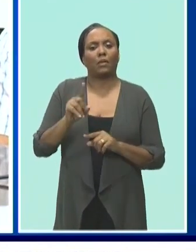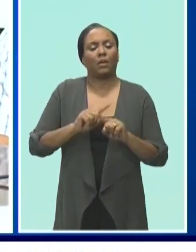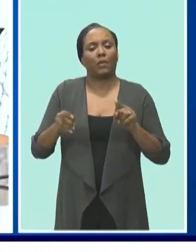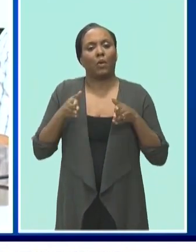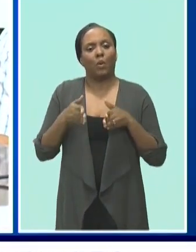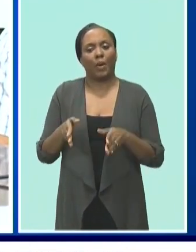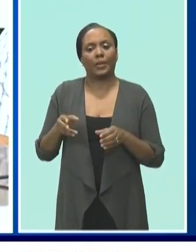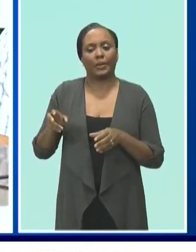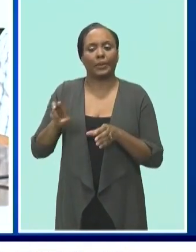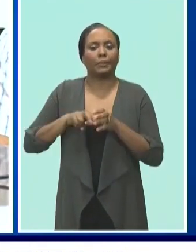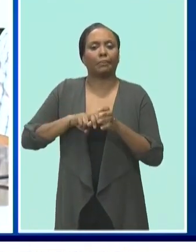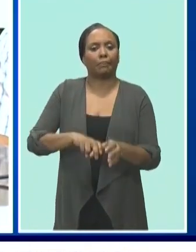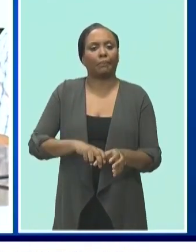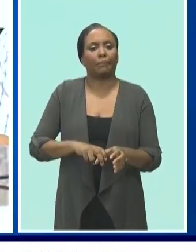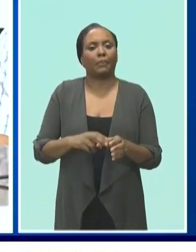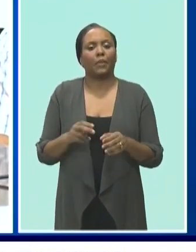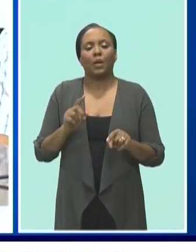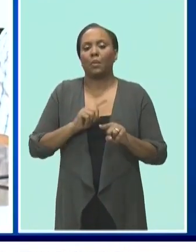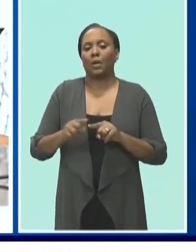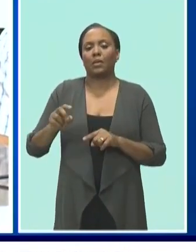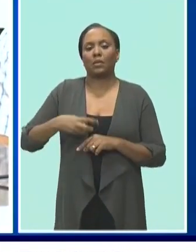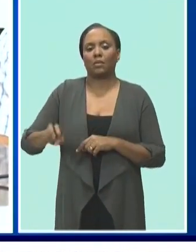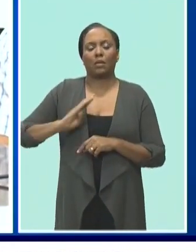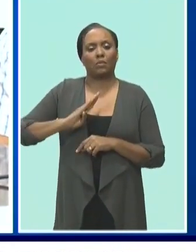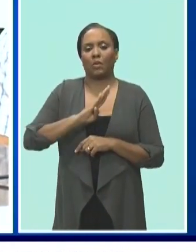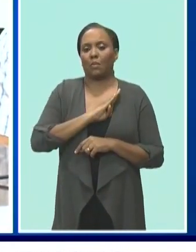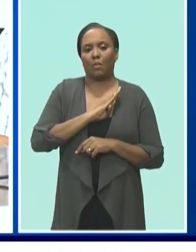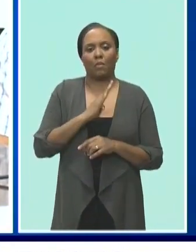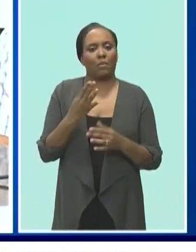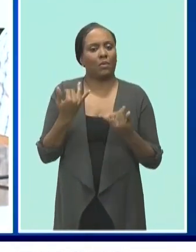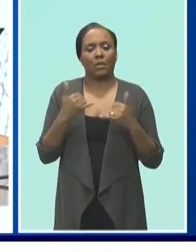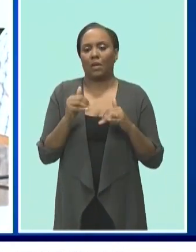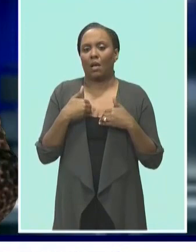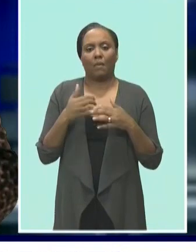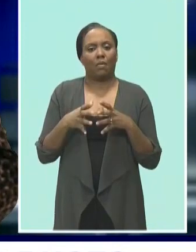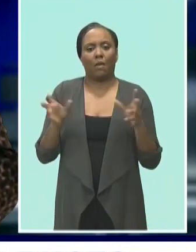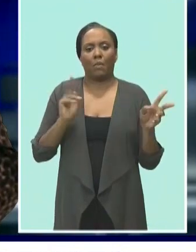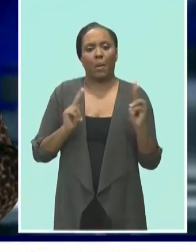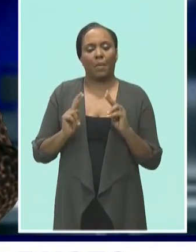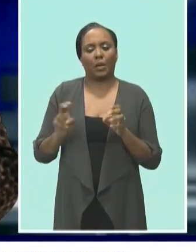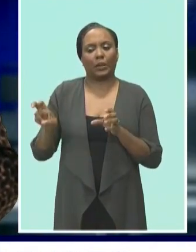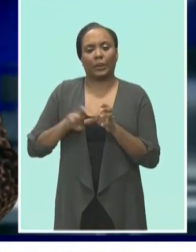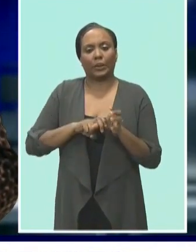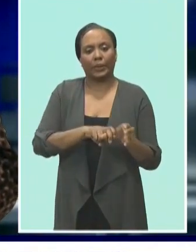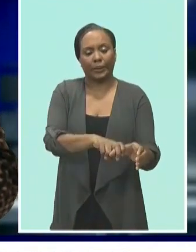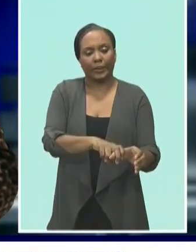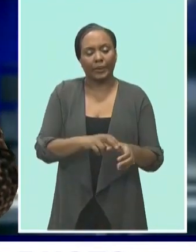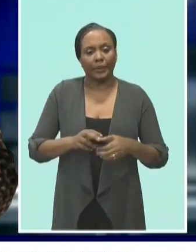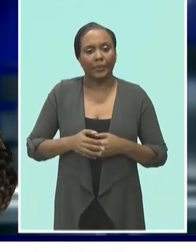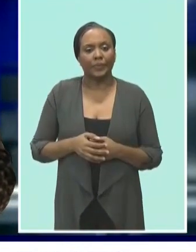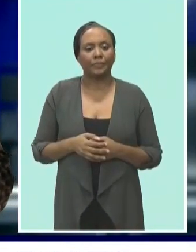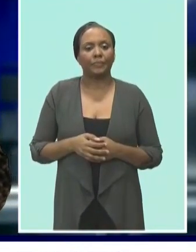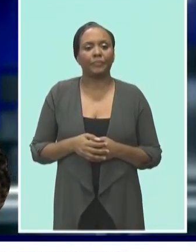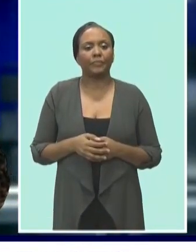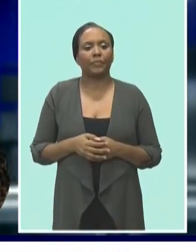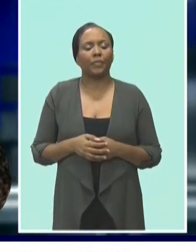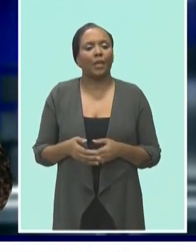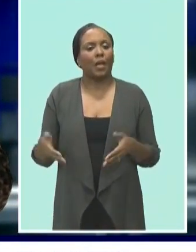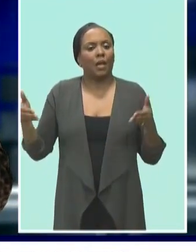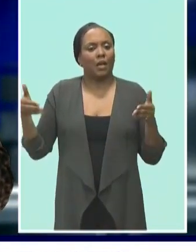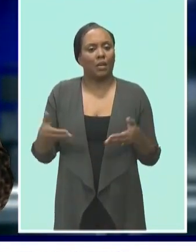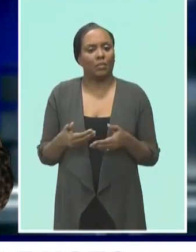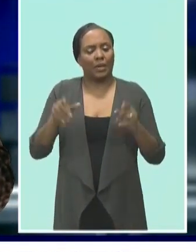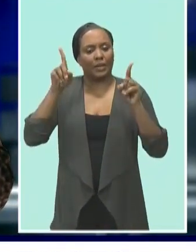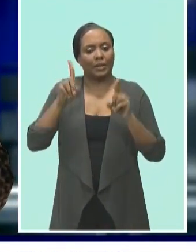whatever reason. But the Transport Board has not reported any fall-off to me at this present time. Of course, the introduction of